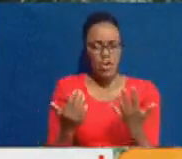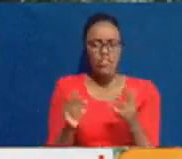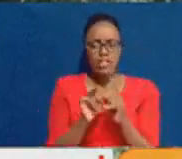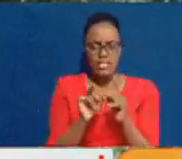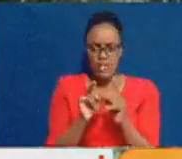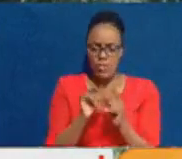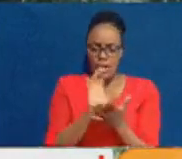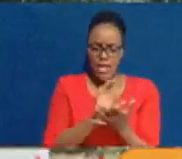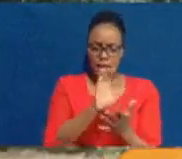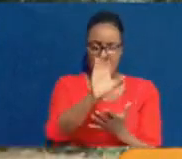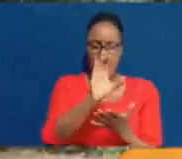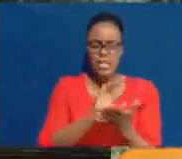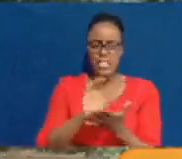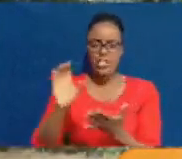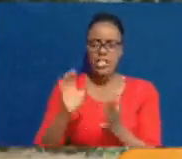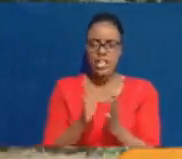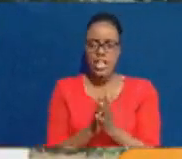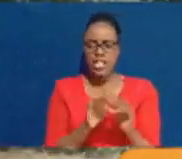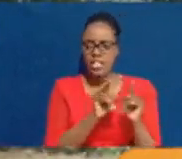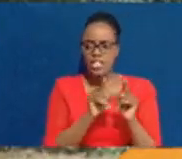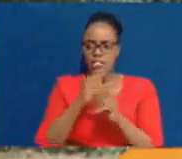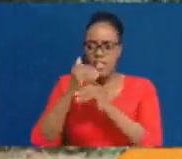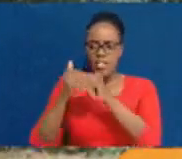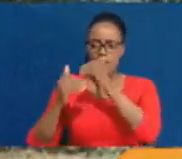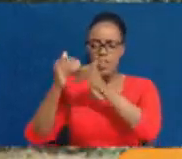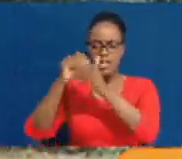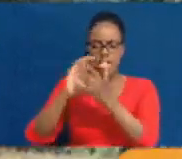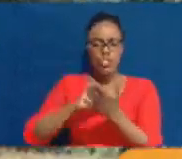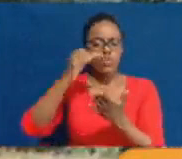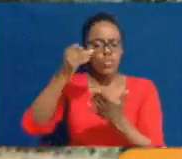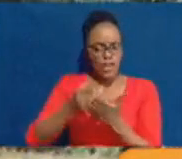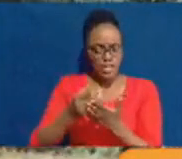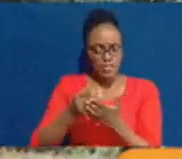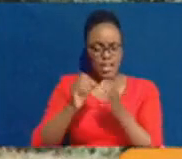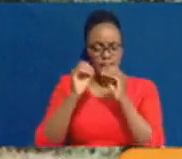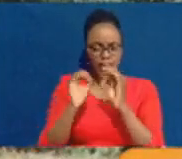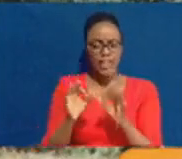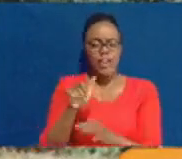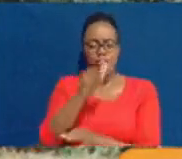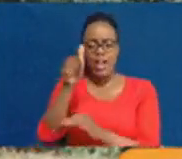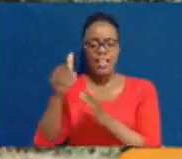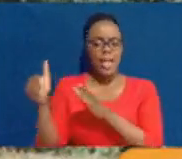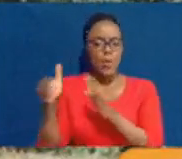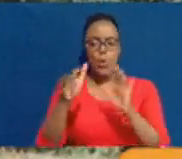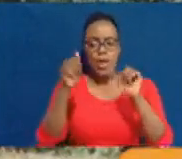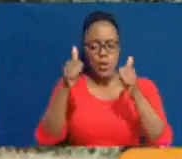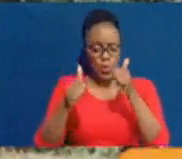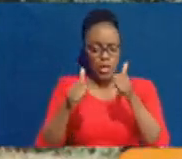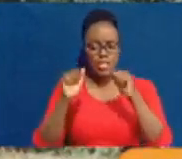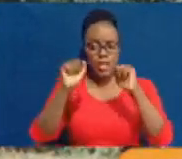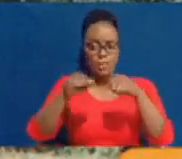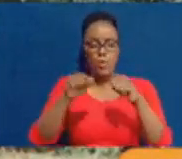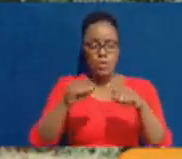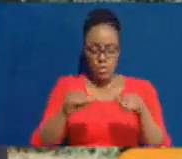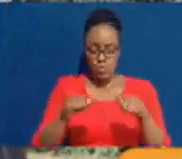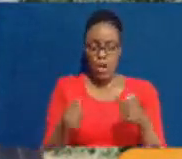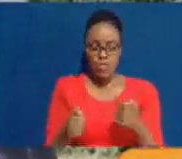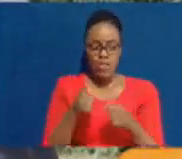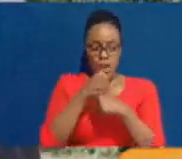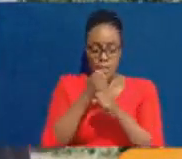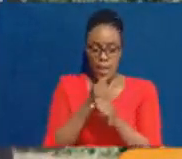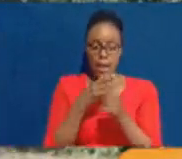capitation and even infrastructural funds. That if there are other ways that we can also be able to